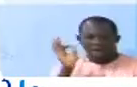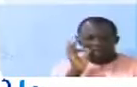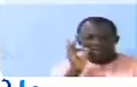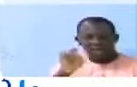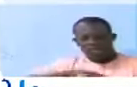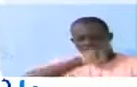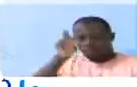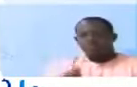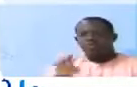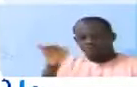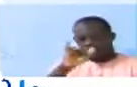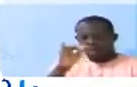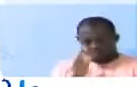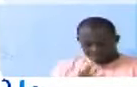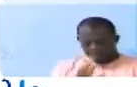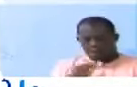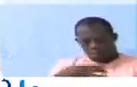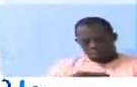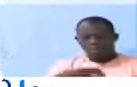Did